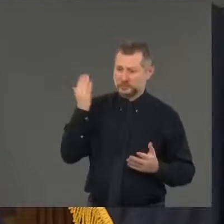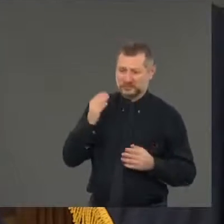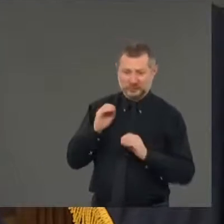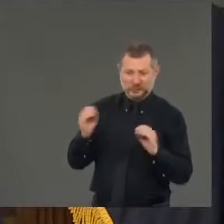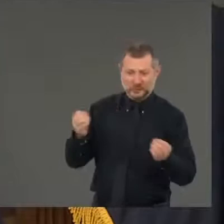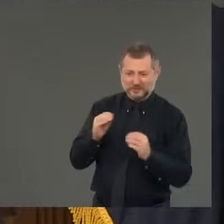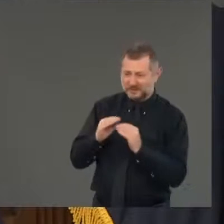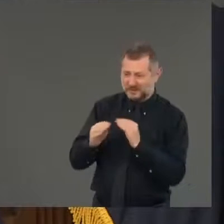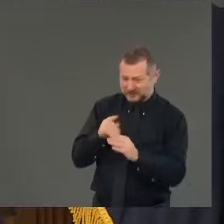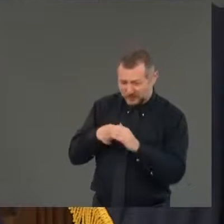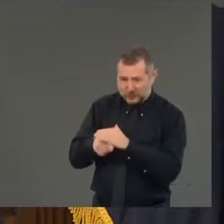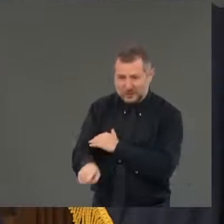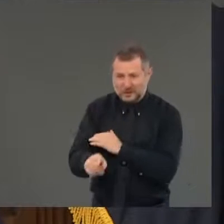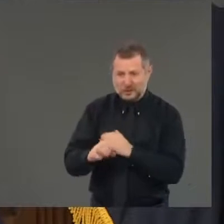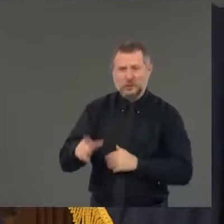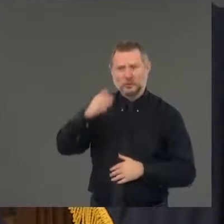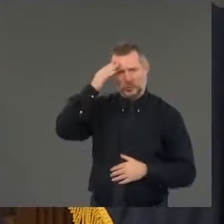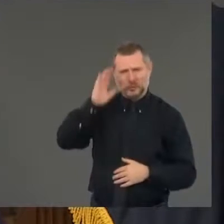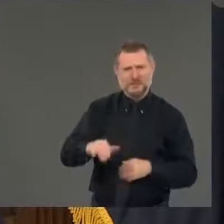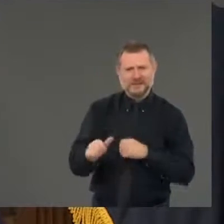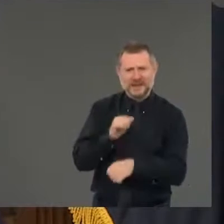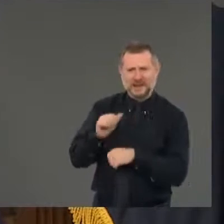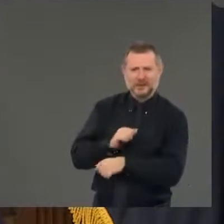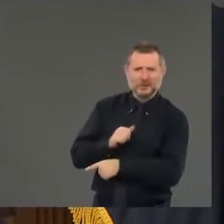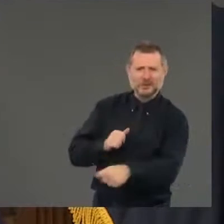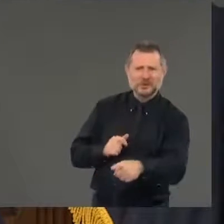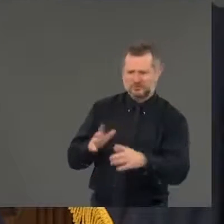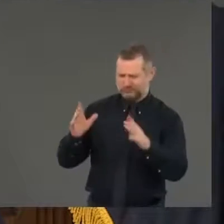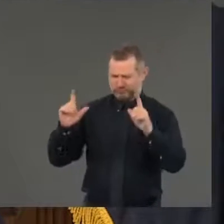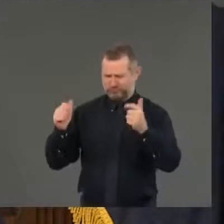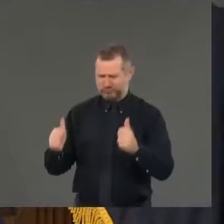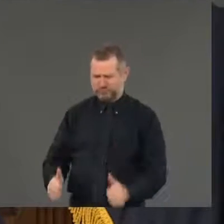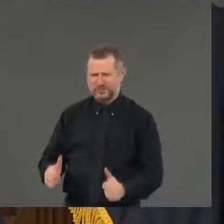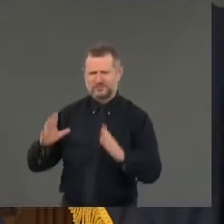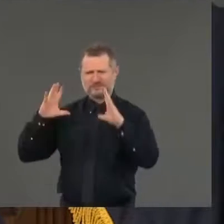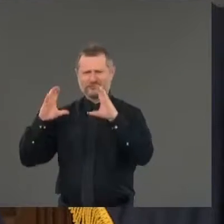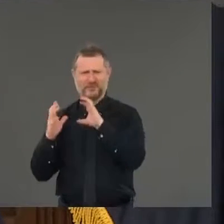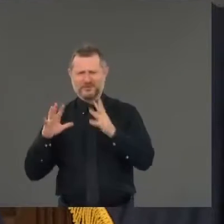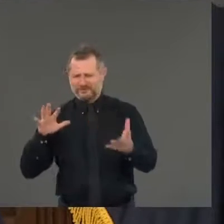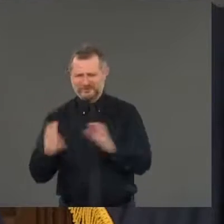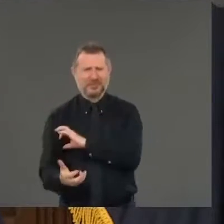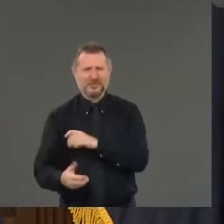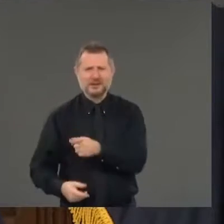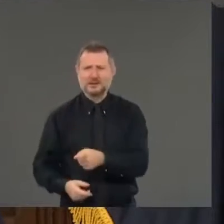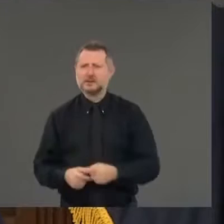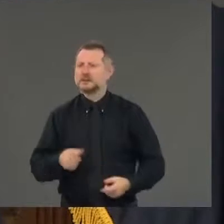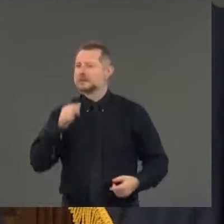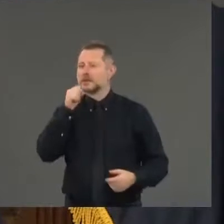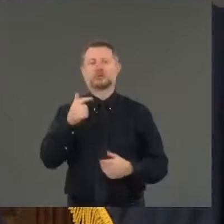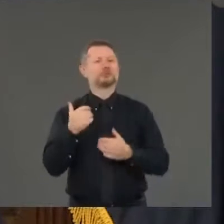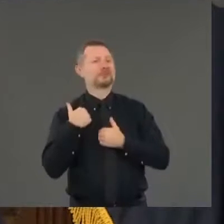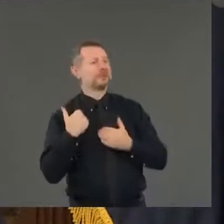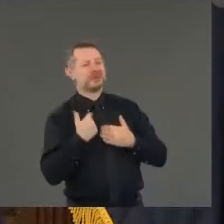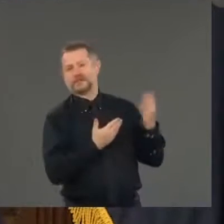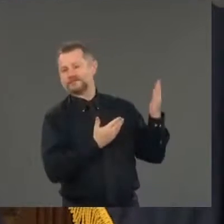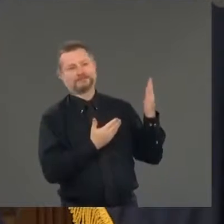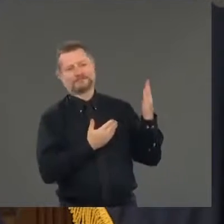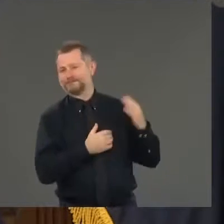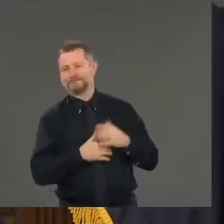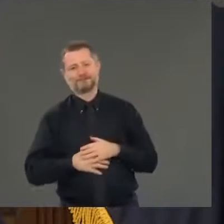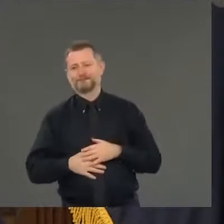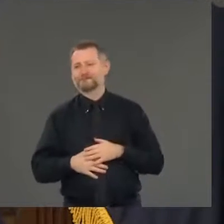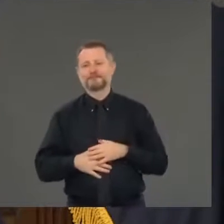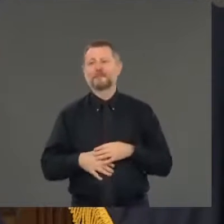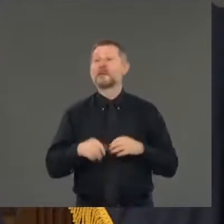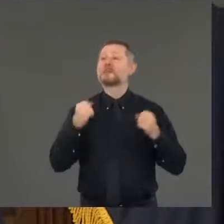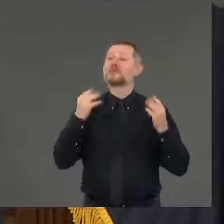you know are dangerous, that's just reckless. It's reckless. A lot of